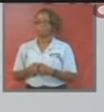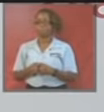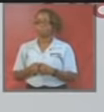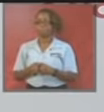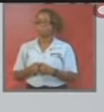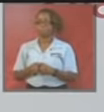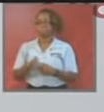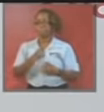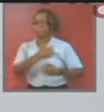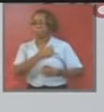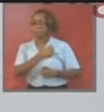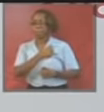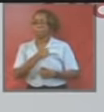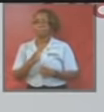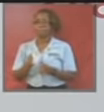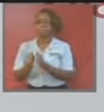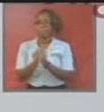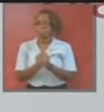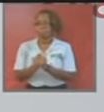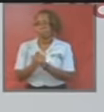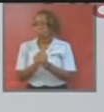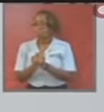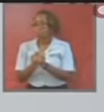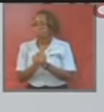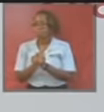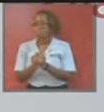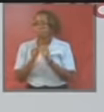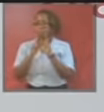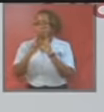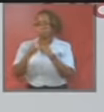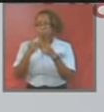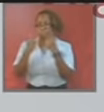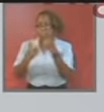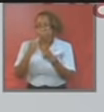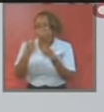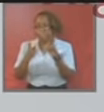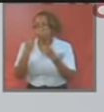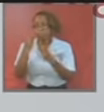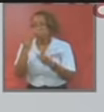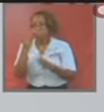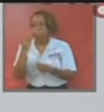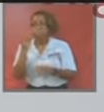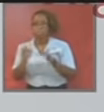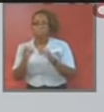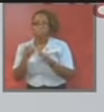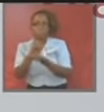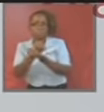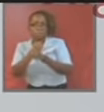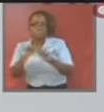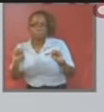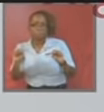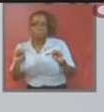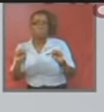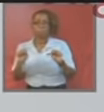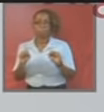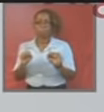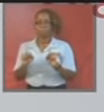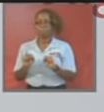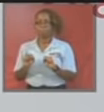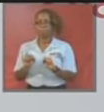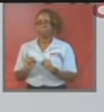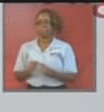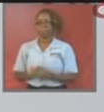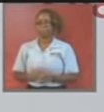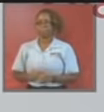as well. But that is our role in terms of the Ministry of Health as it relates to those private hotels that are chosen